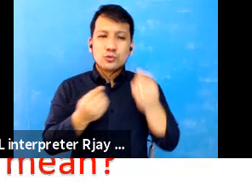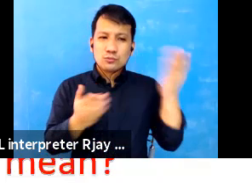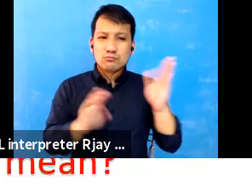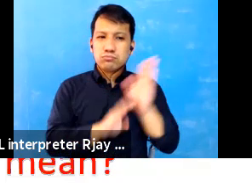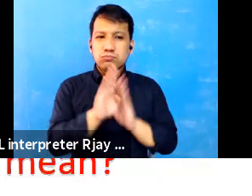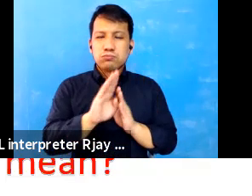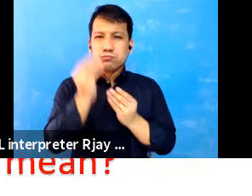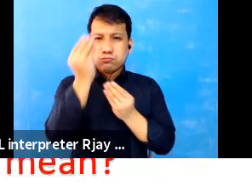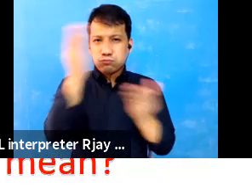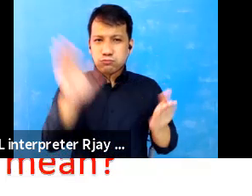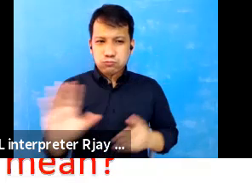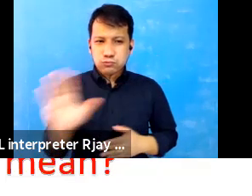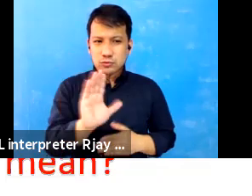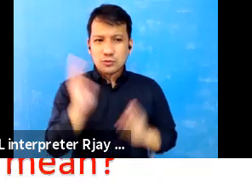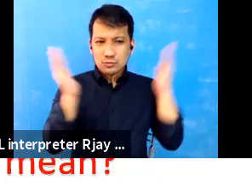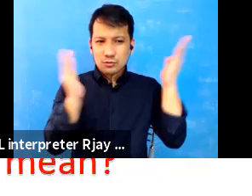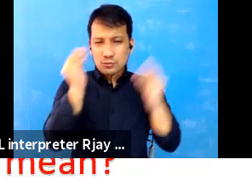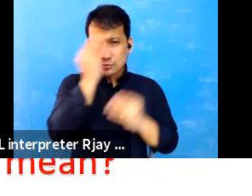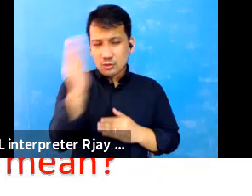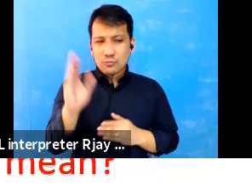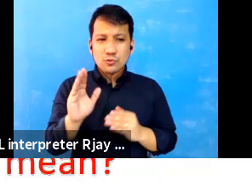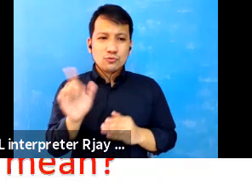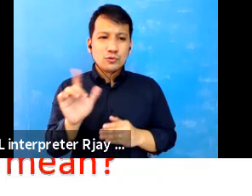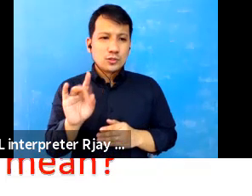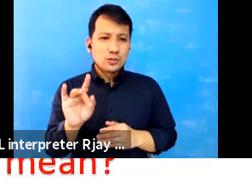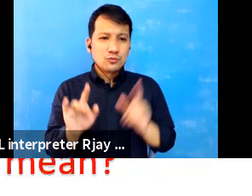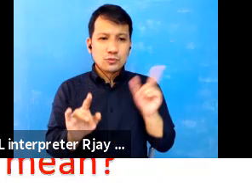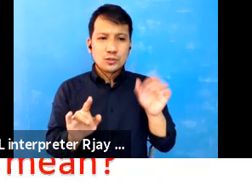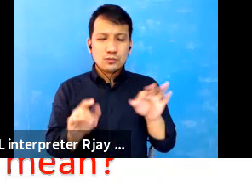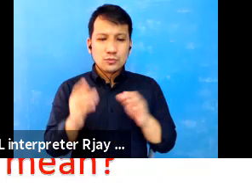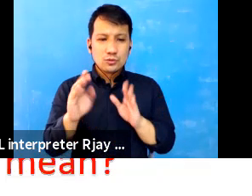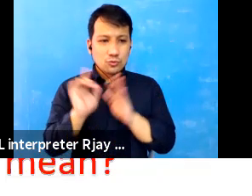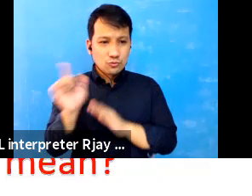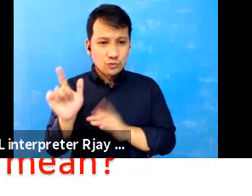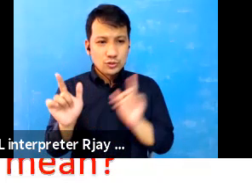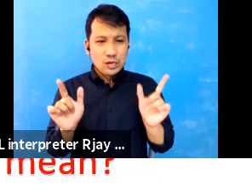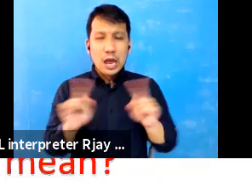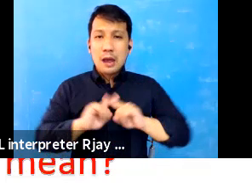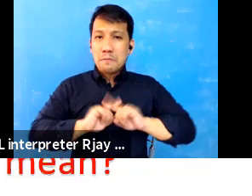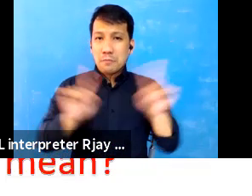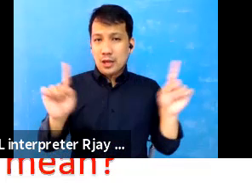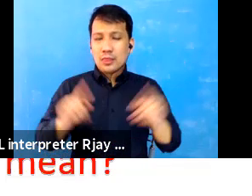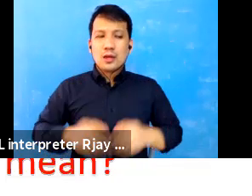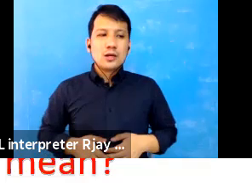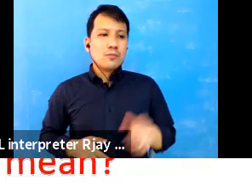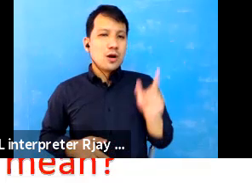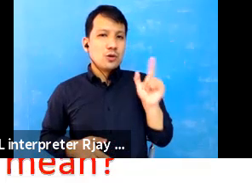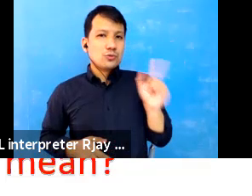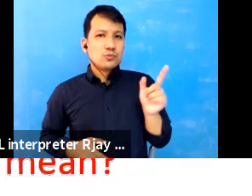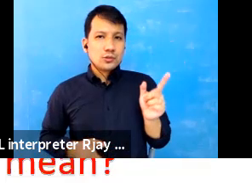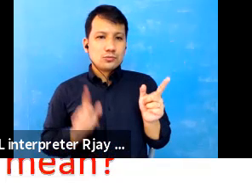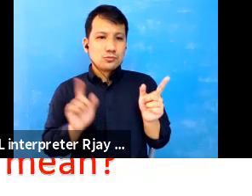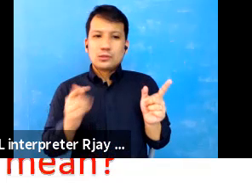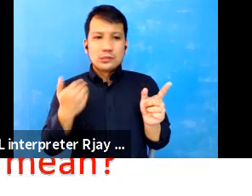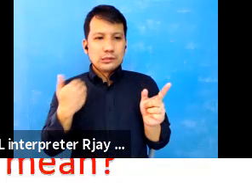provincial survey for 2018, 2019, and 2020. Unfortunately, the 2020 did not go